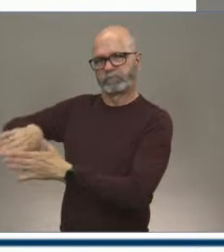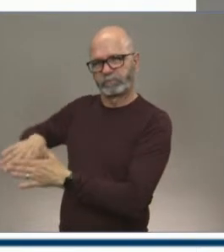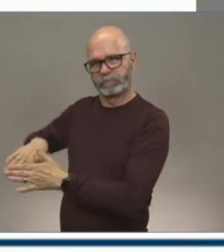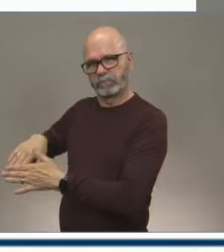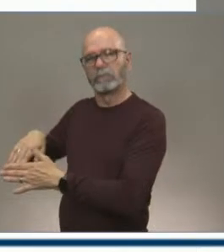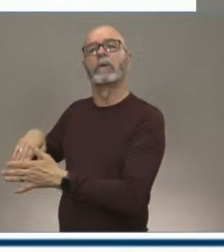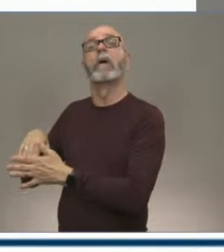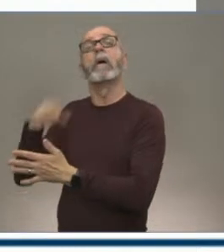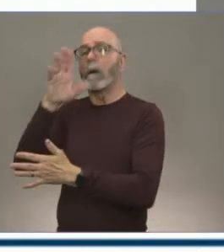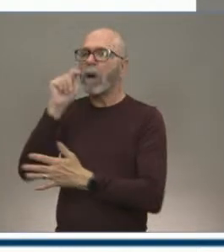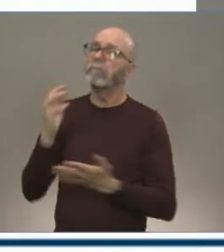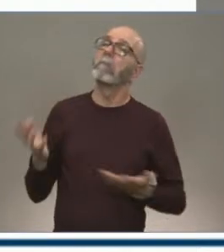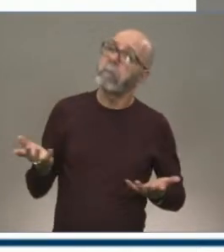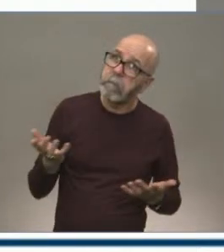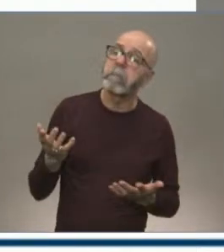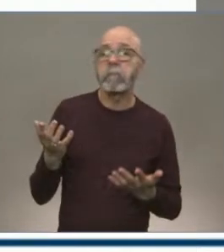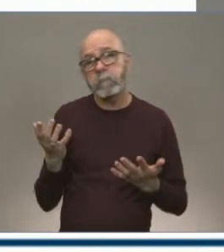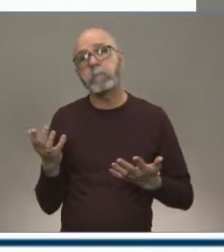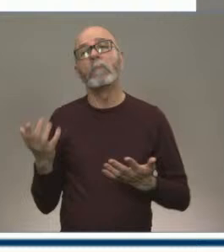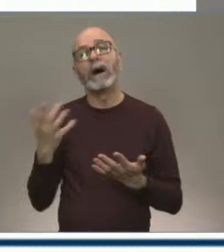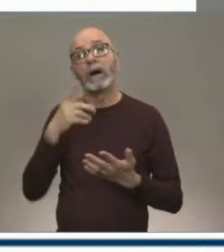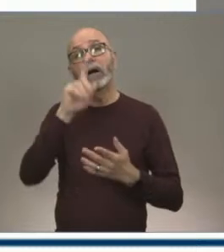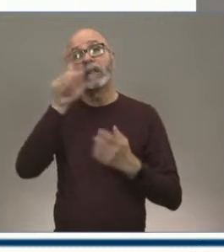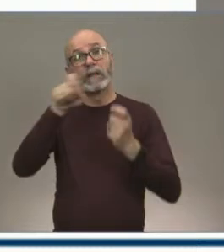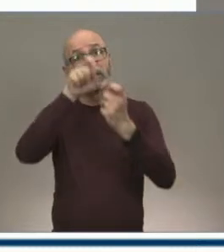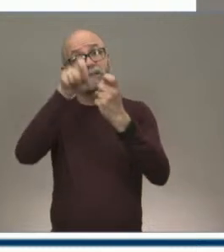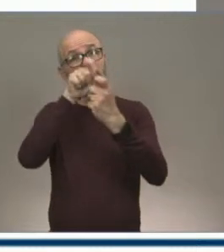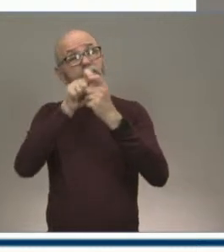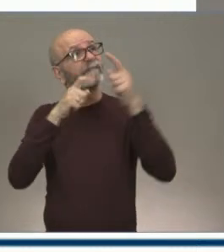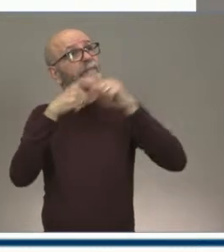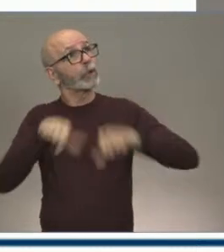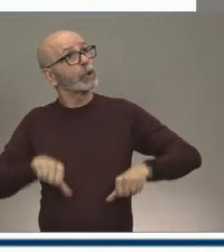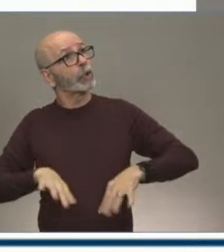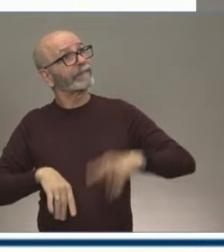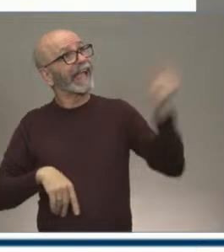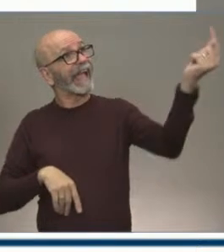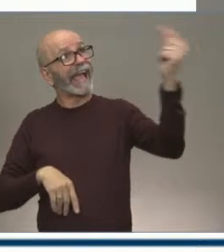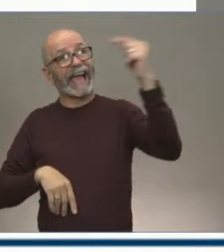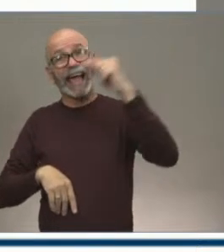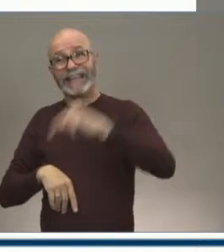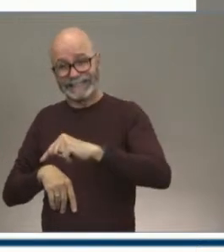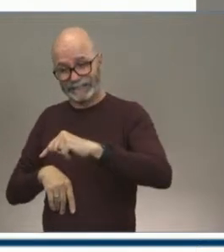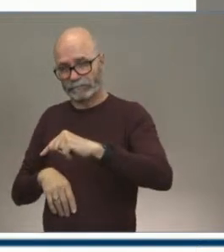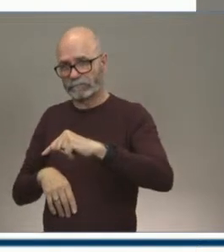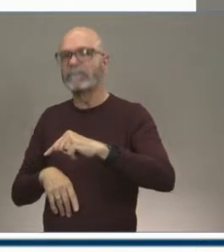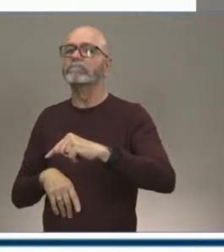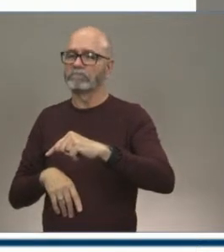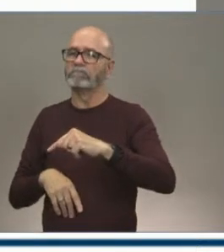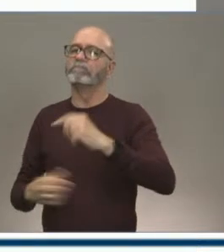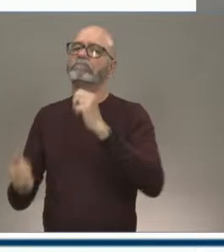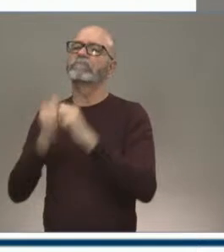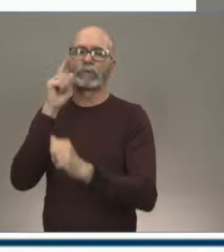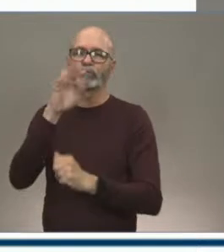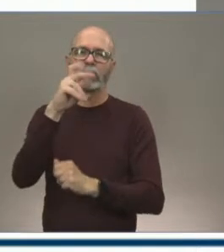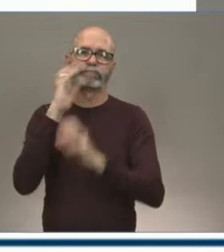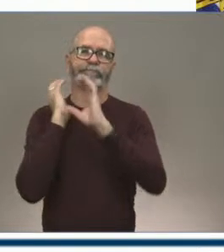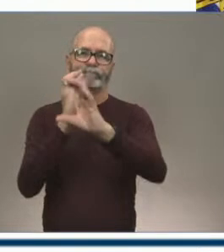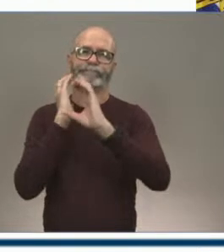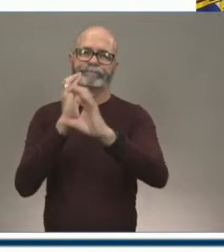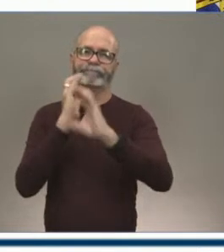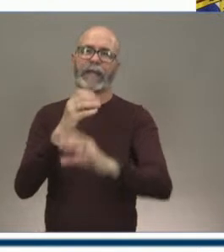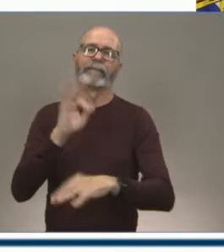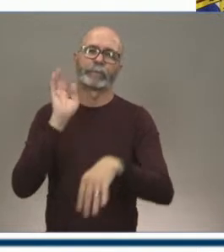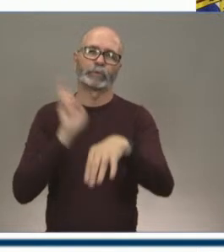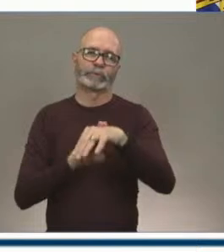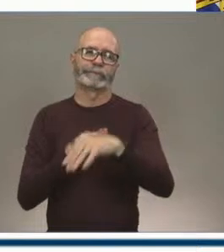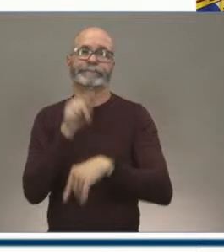But specifically coming from Newfoundland to Nova Scotia, the vast majority are going to be the long-distance truckers. Next question will go